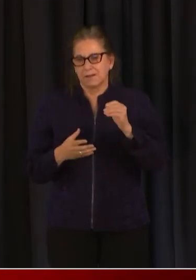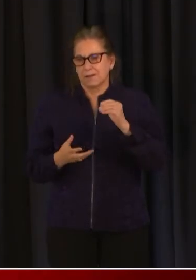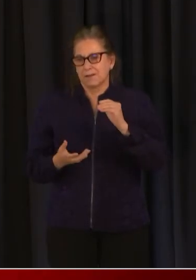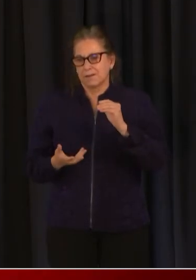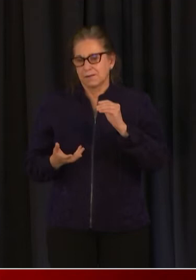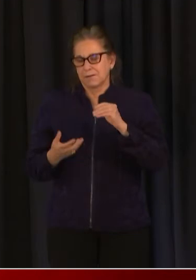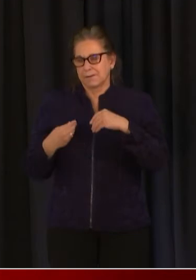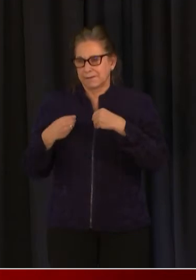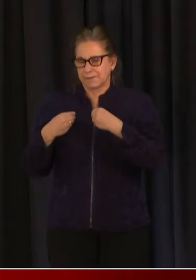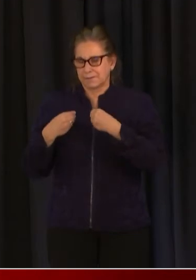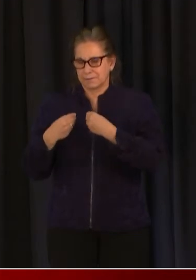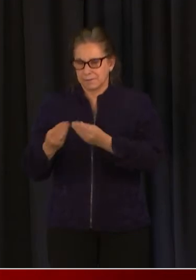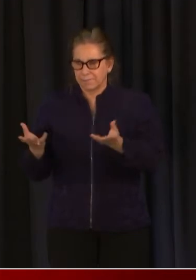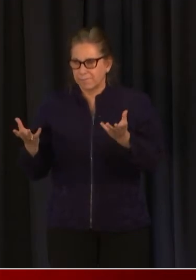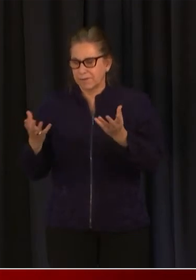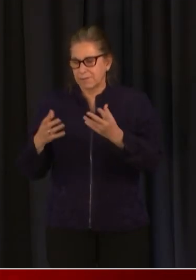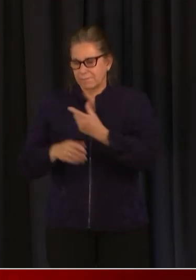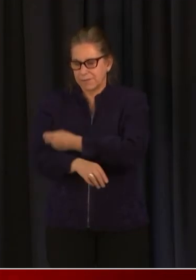moderate our